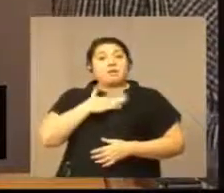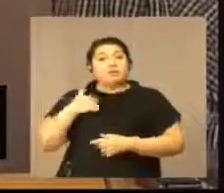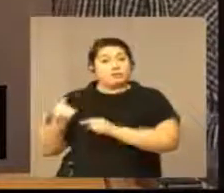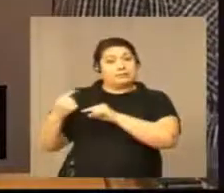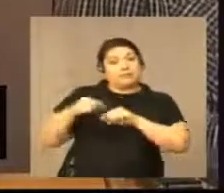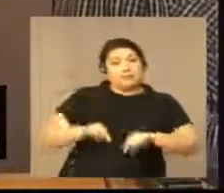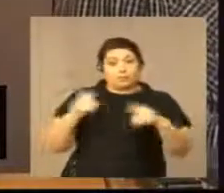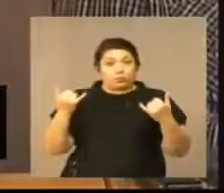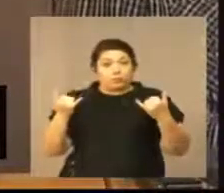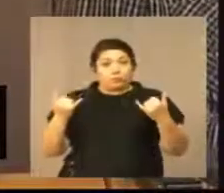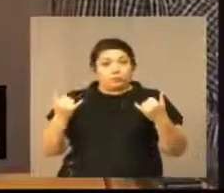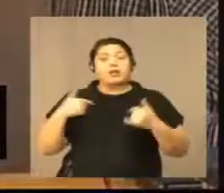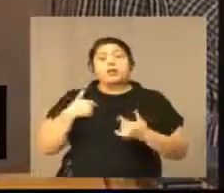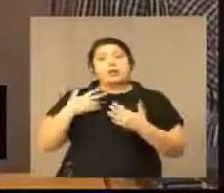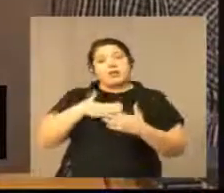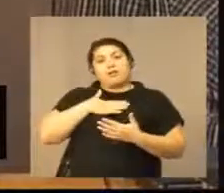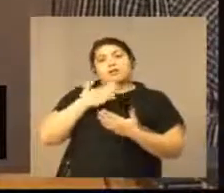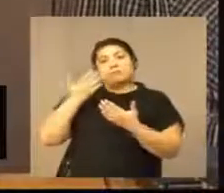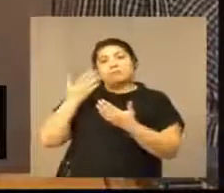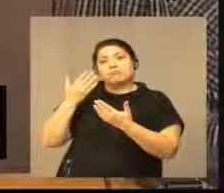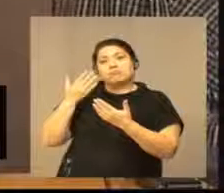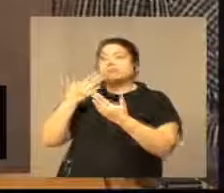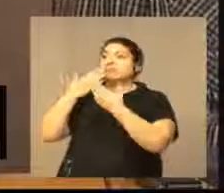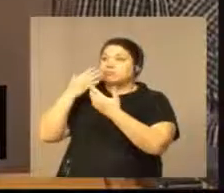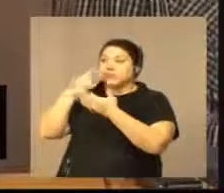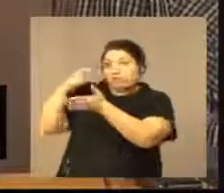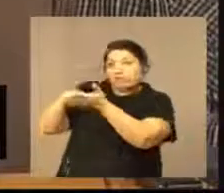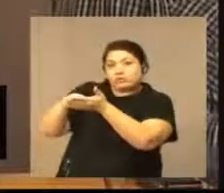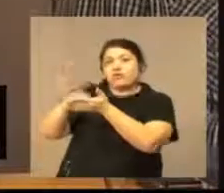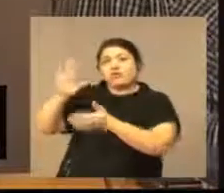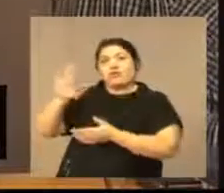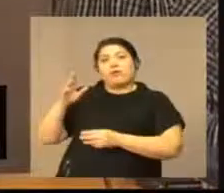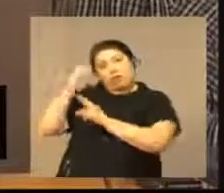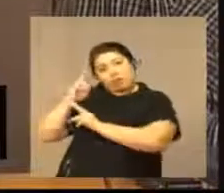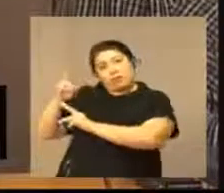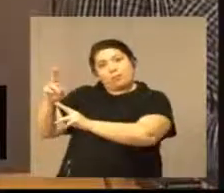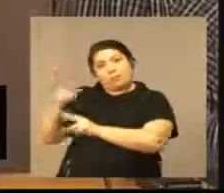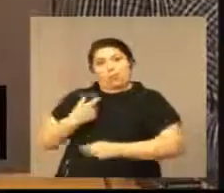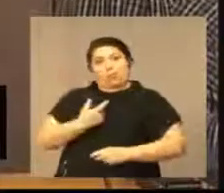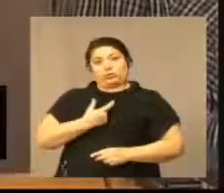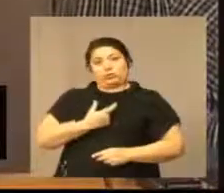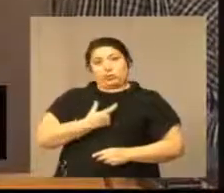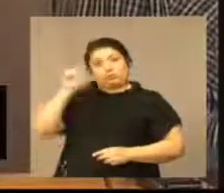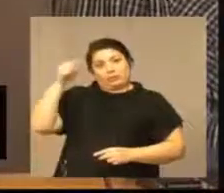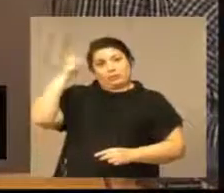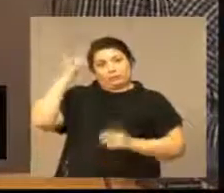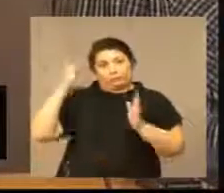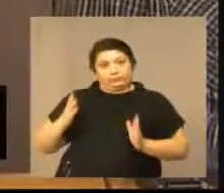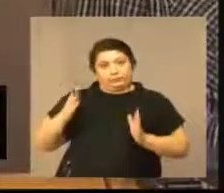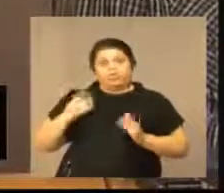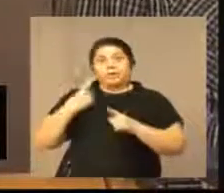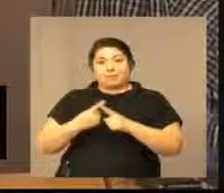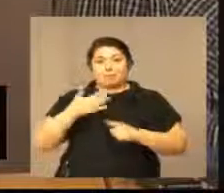today, and I wish to acknowledge the Honorable Minister Carla Qualtro, my fellow panelists and webinar